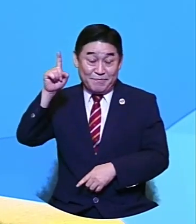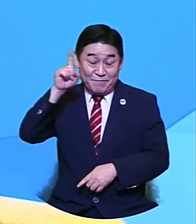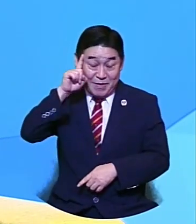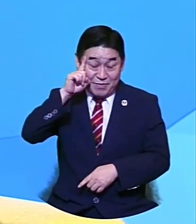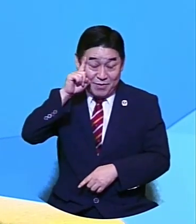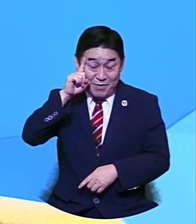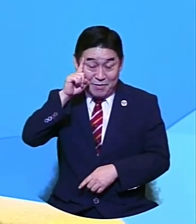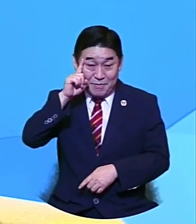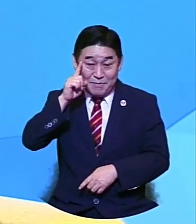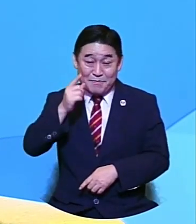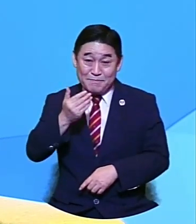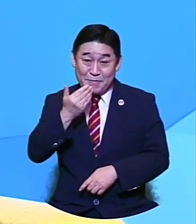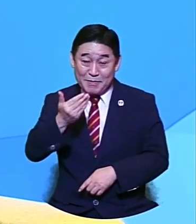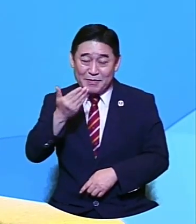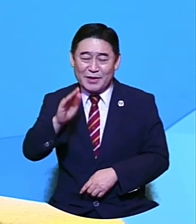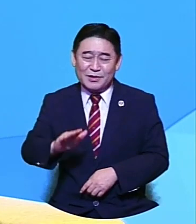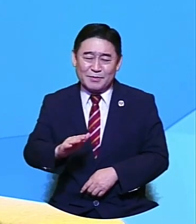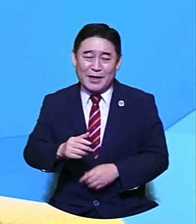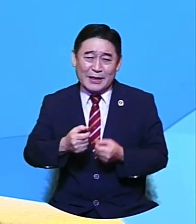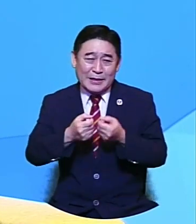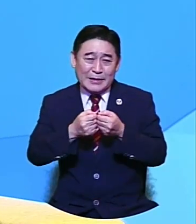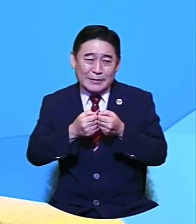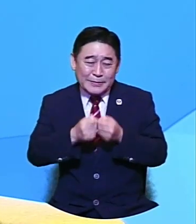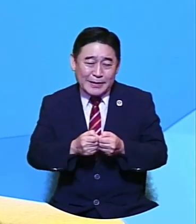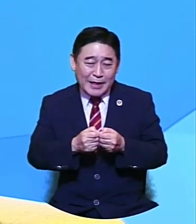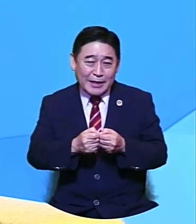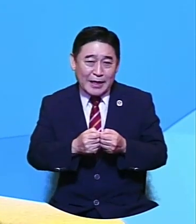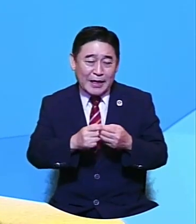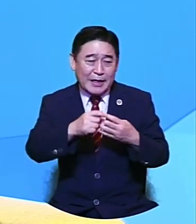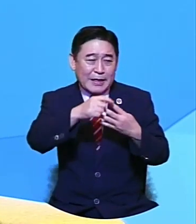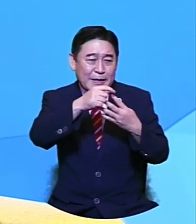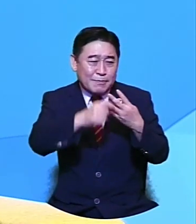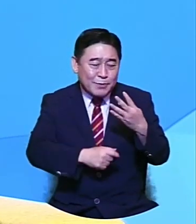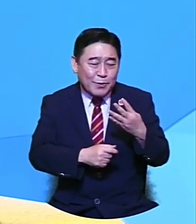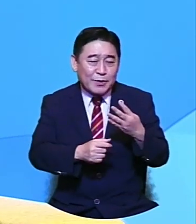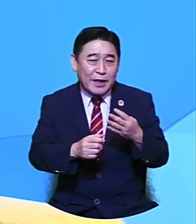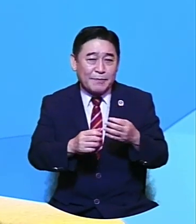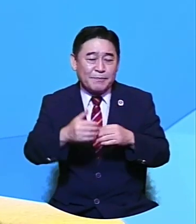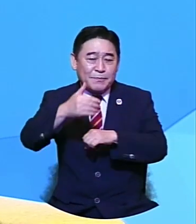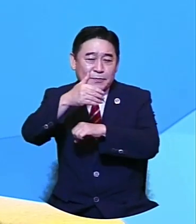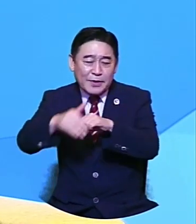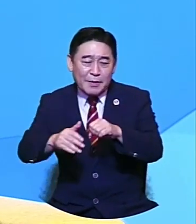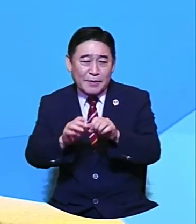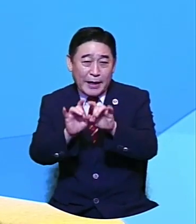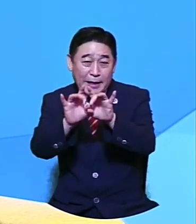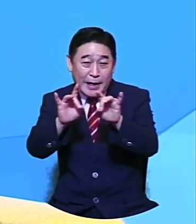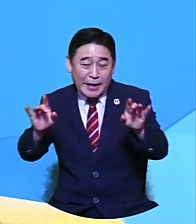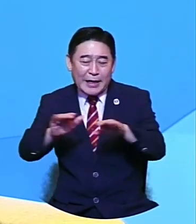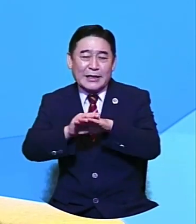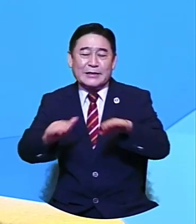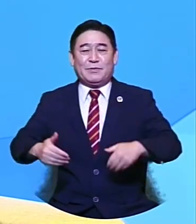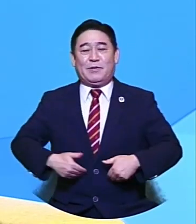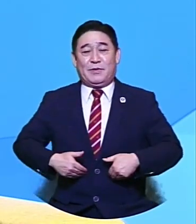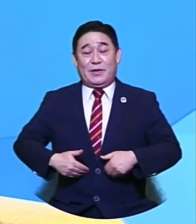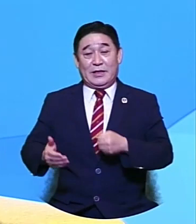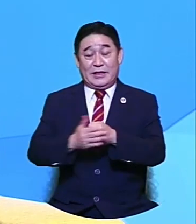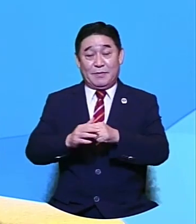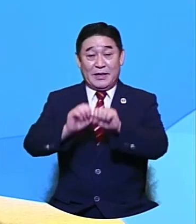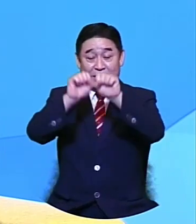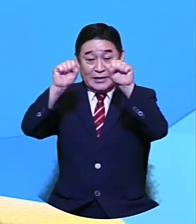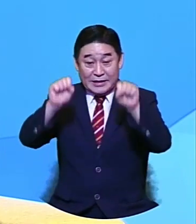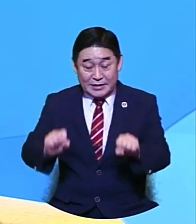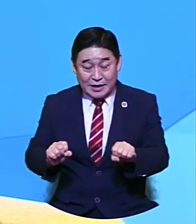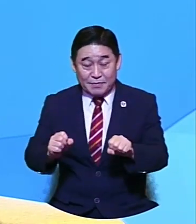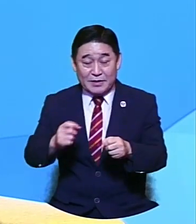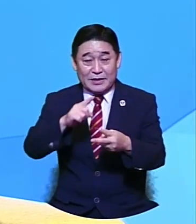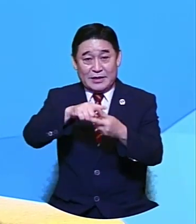to use it. So the system or some kind of institutionalization, those kind